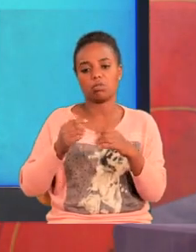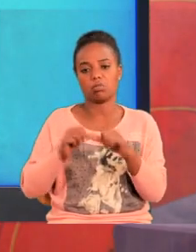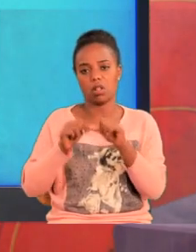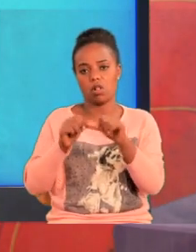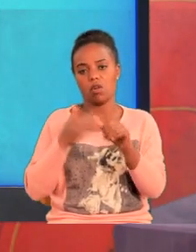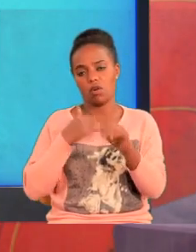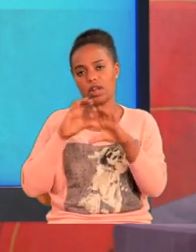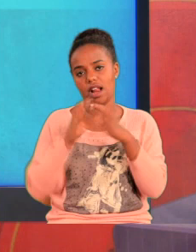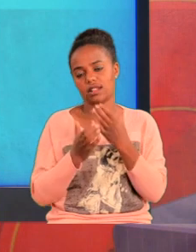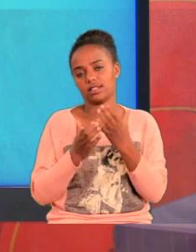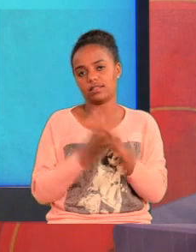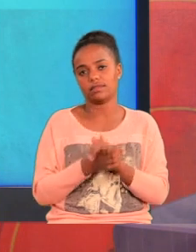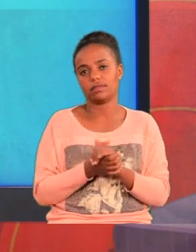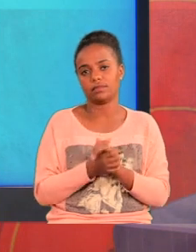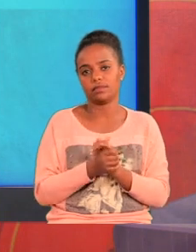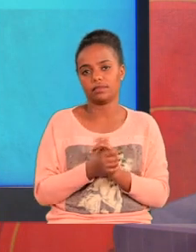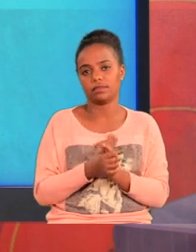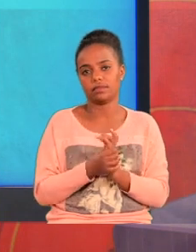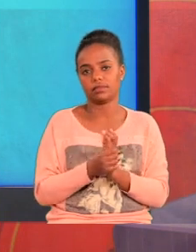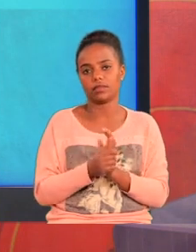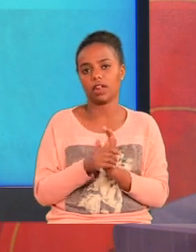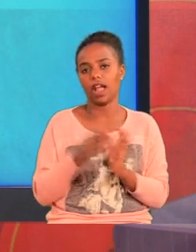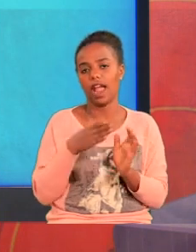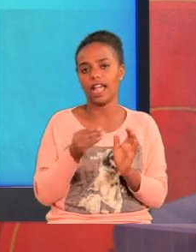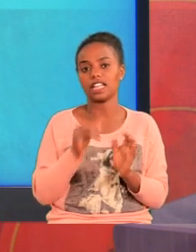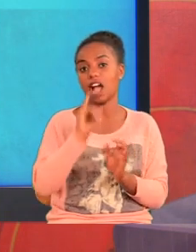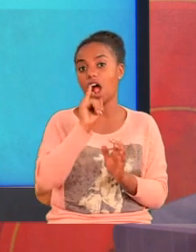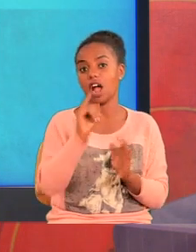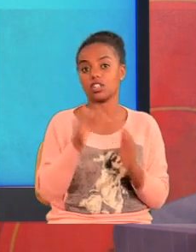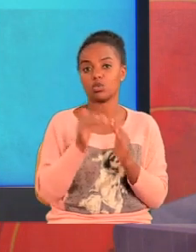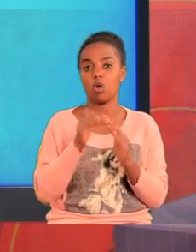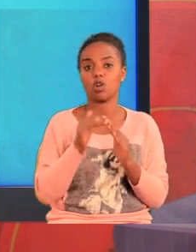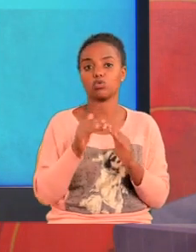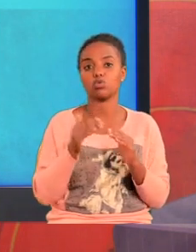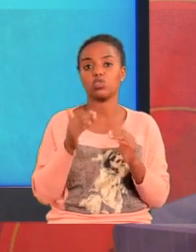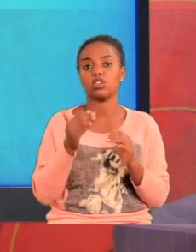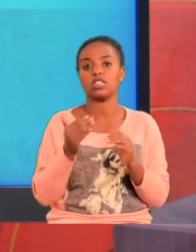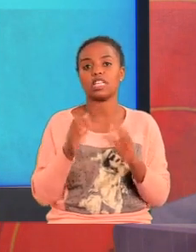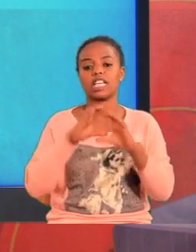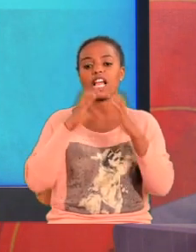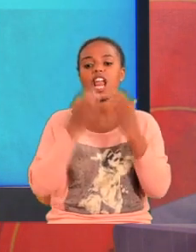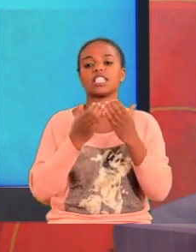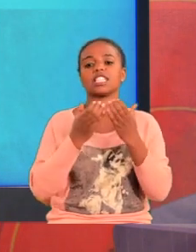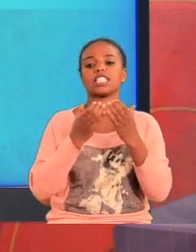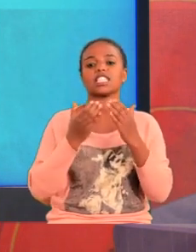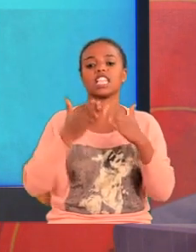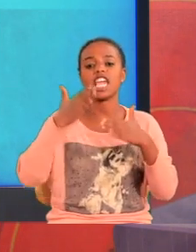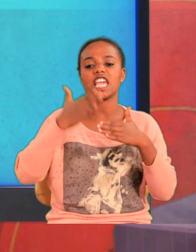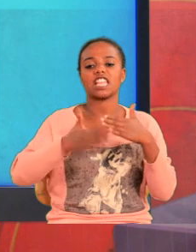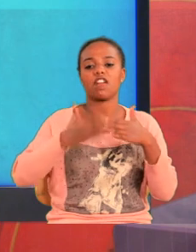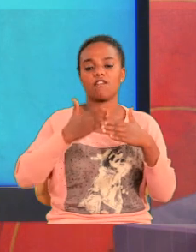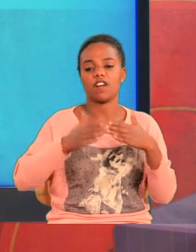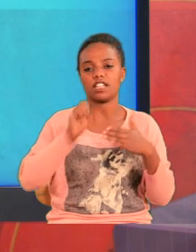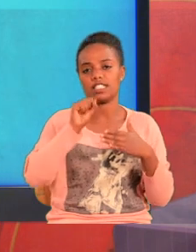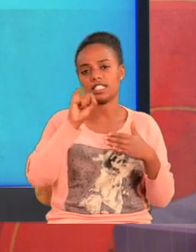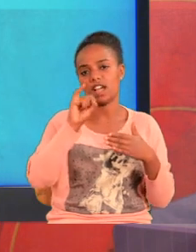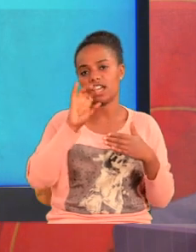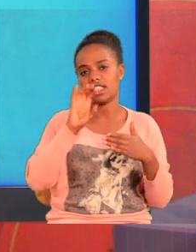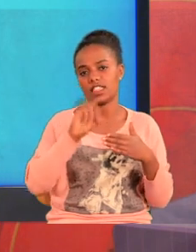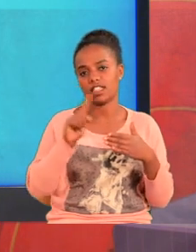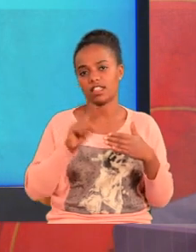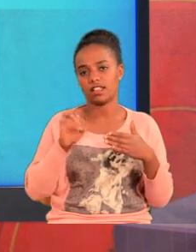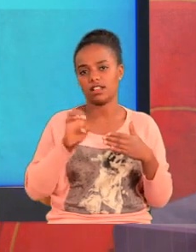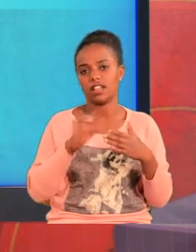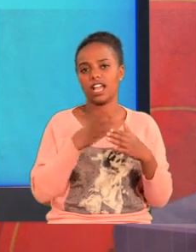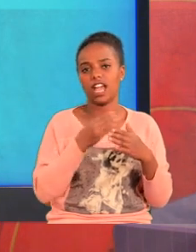class. And I is the size of the class interval. And the modal class